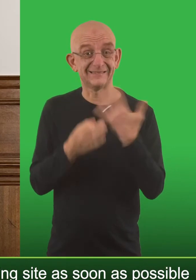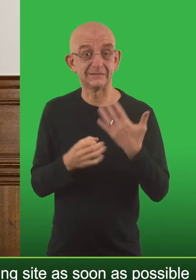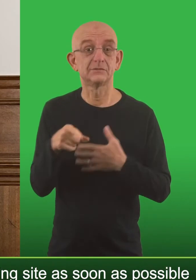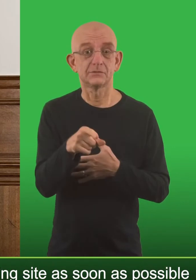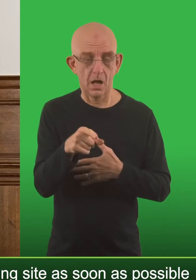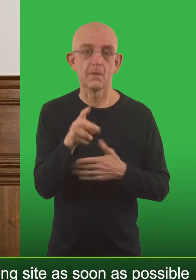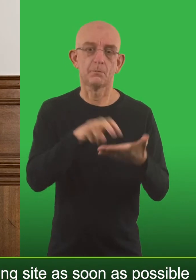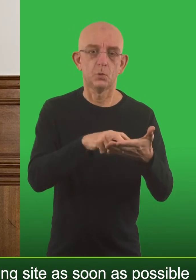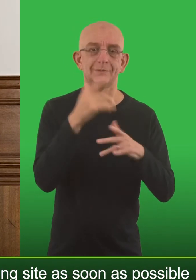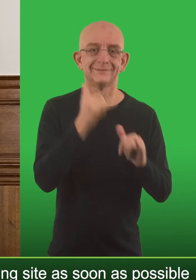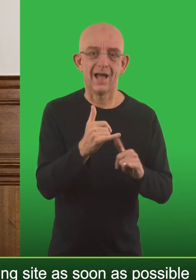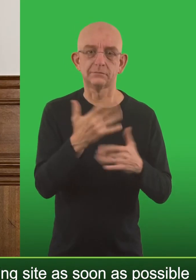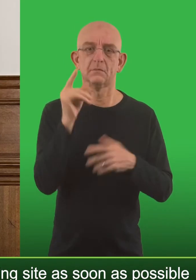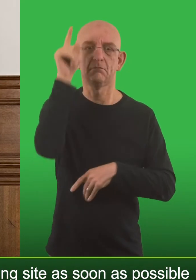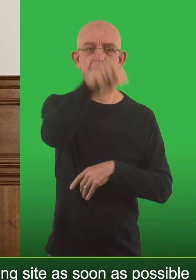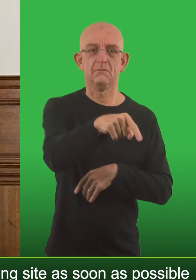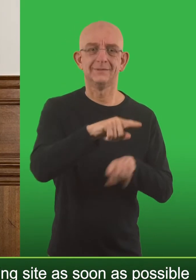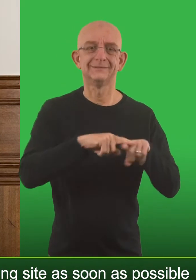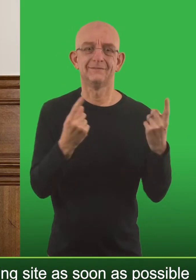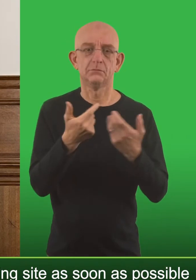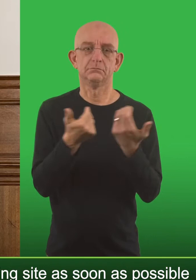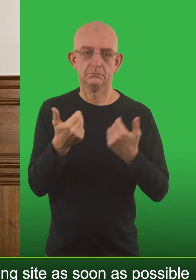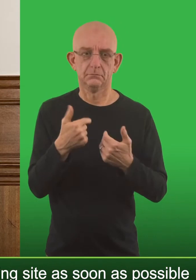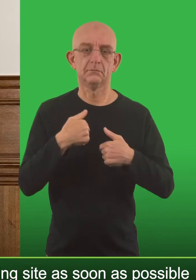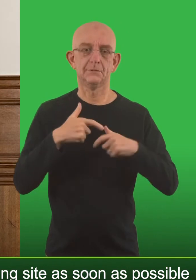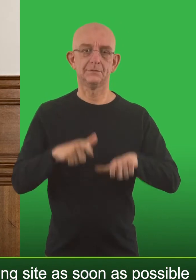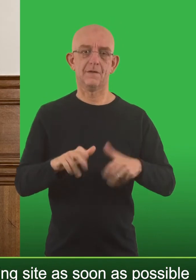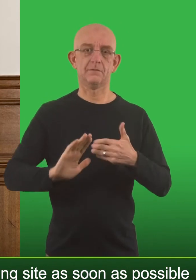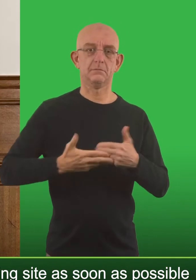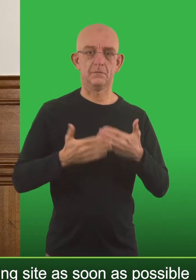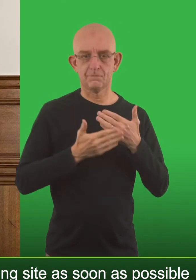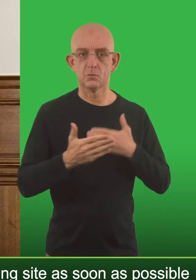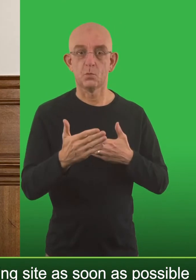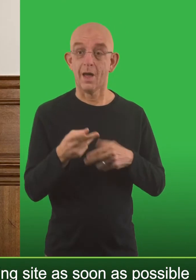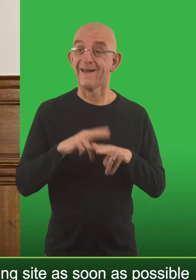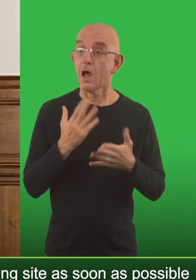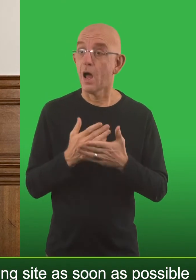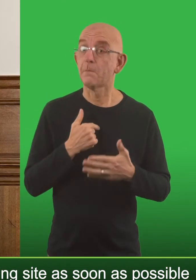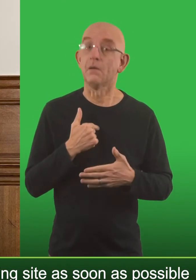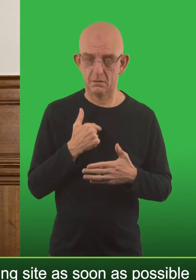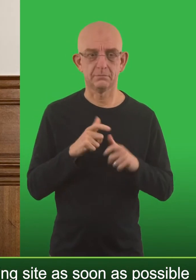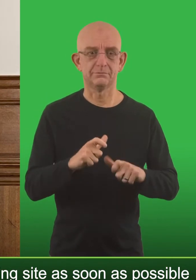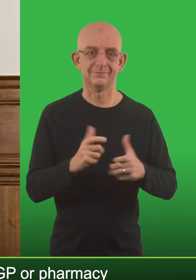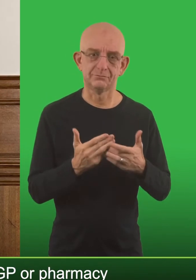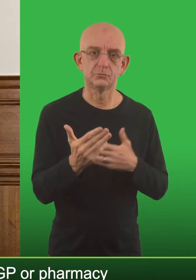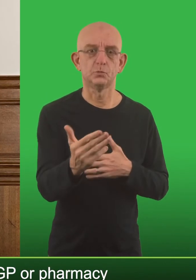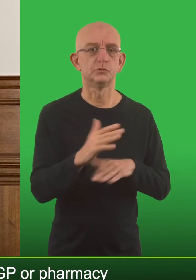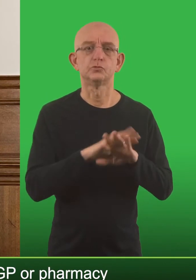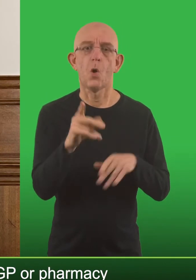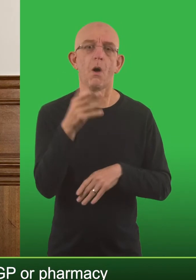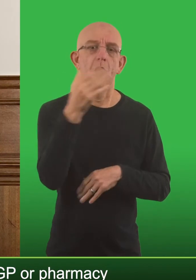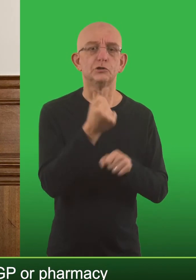develop symptoms, book a test at a testing site as soon as possible and self-isolate for the full duration if you test positive.